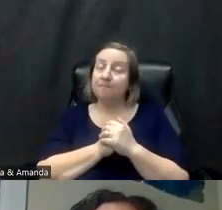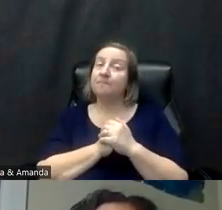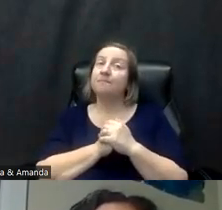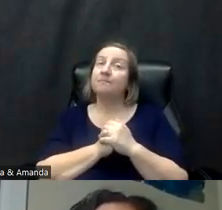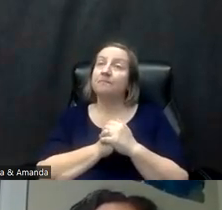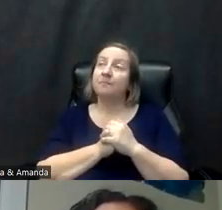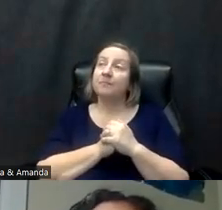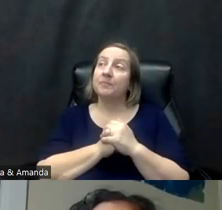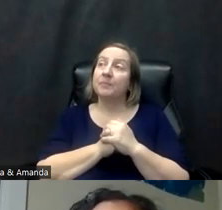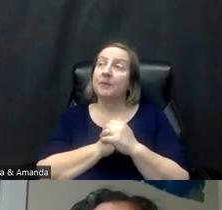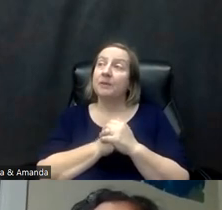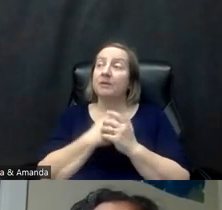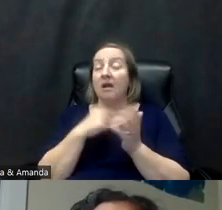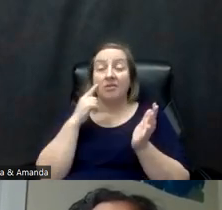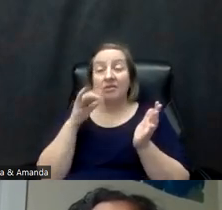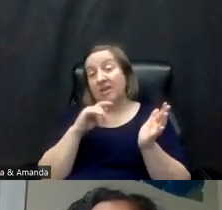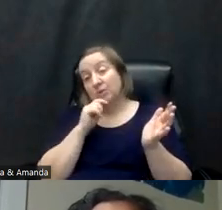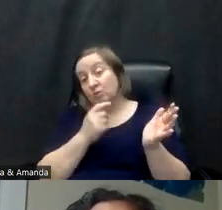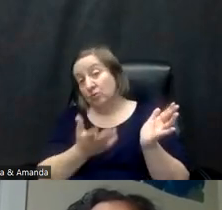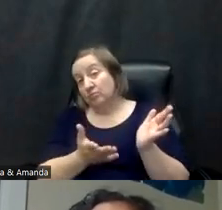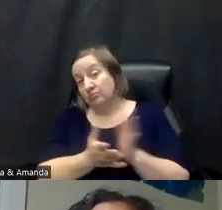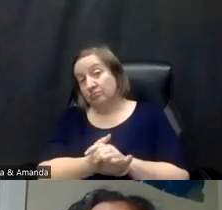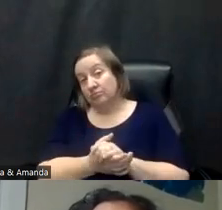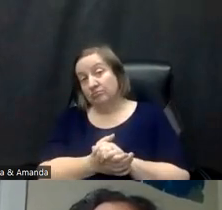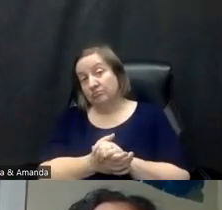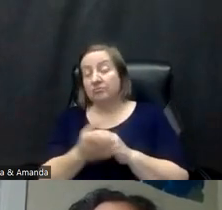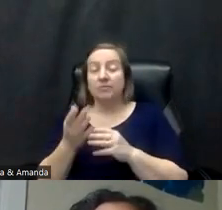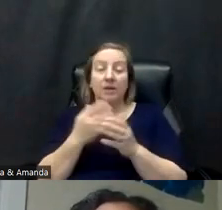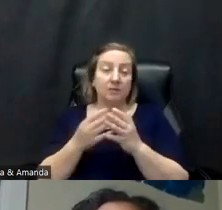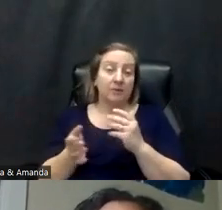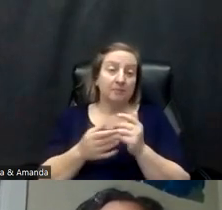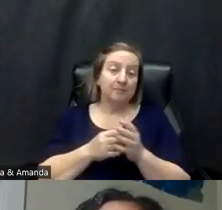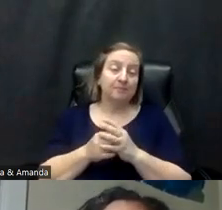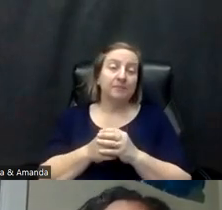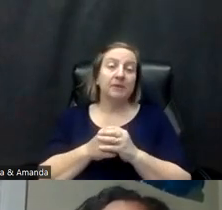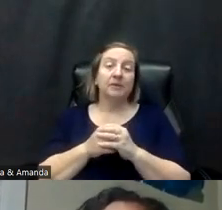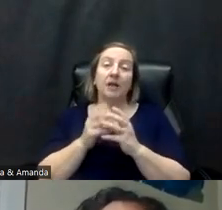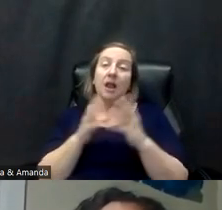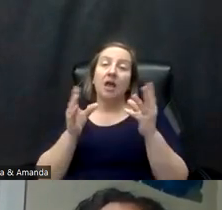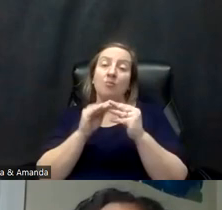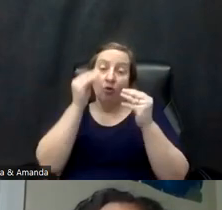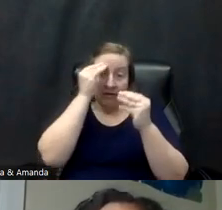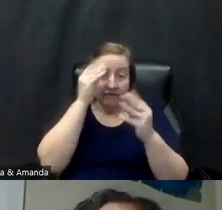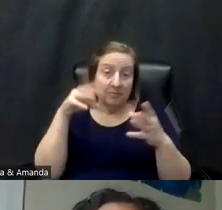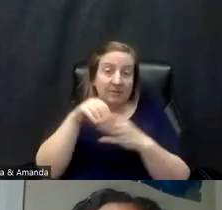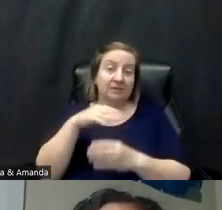So I thought that was really cool. Anyway, there's a lot more information on my